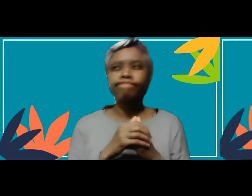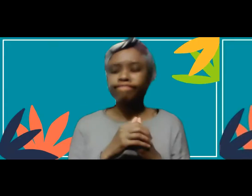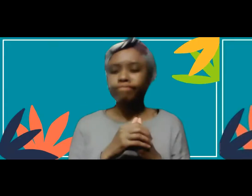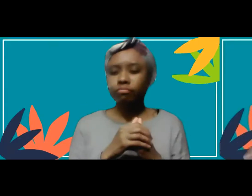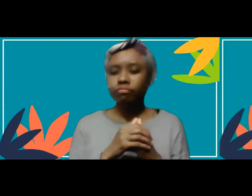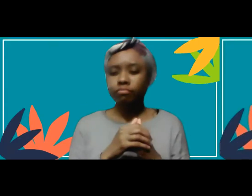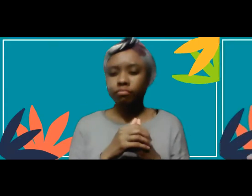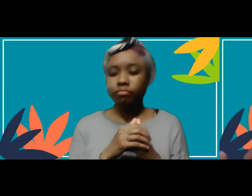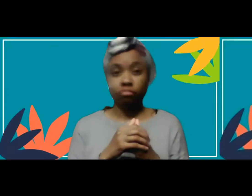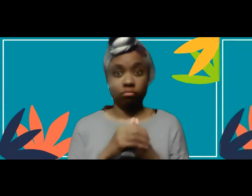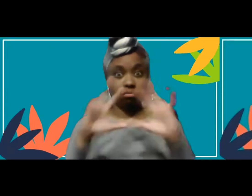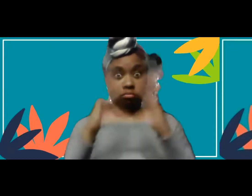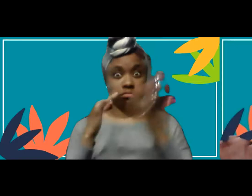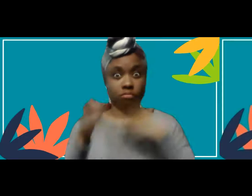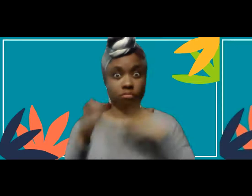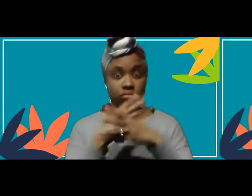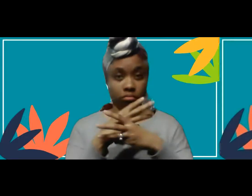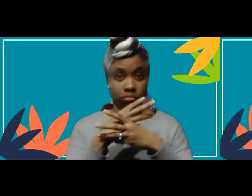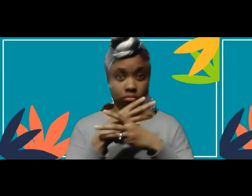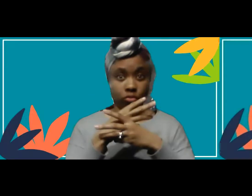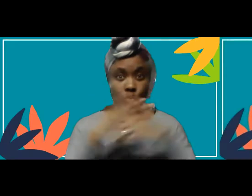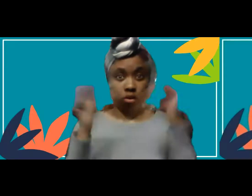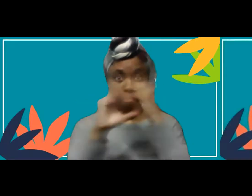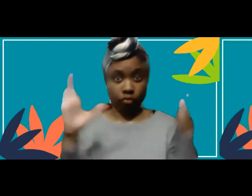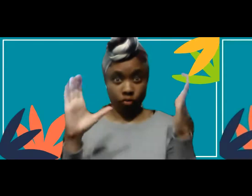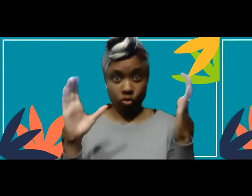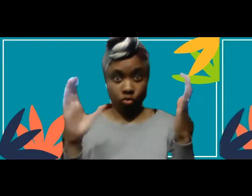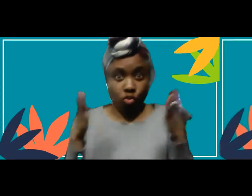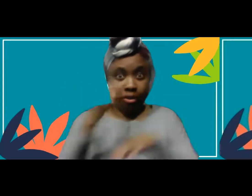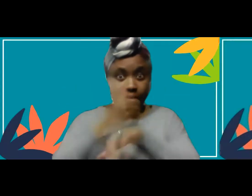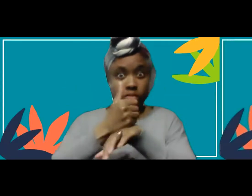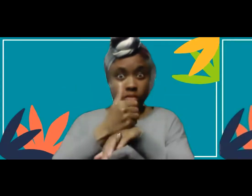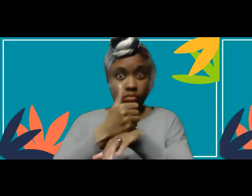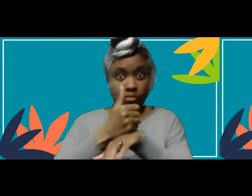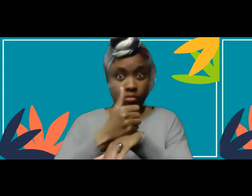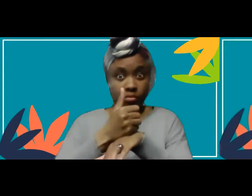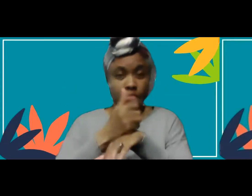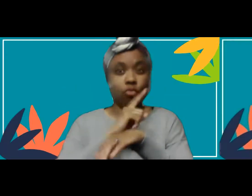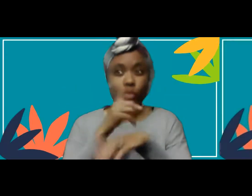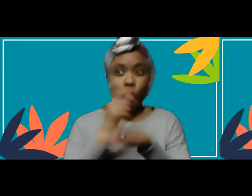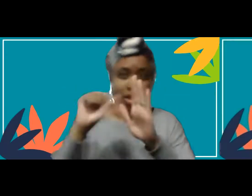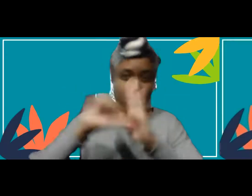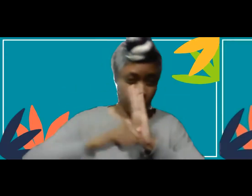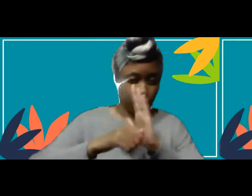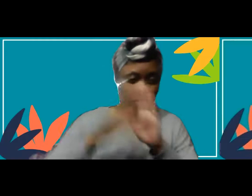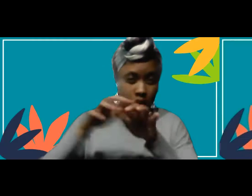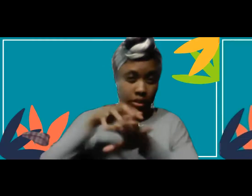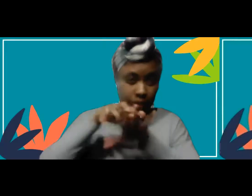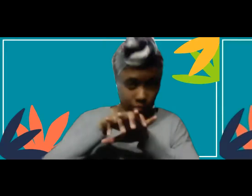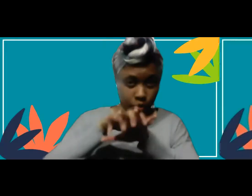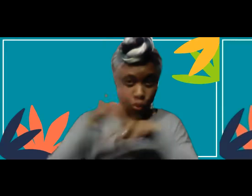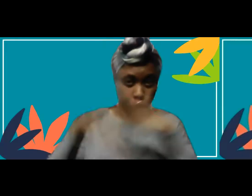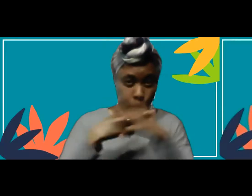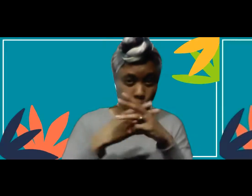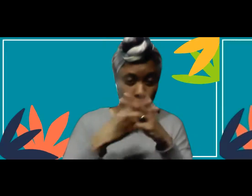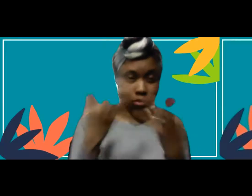worldview upon which our work is already based. So I want to lift that up as far as Indigenous worldview. So as far